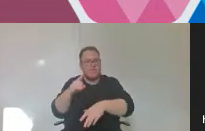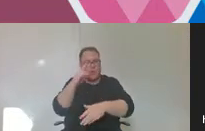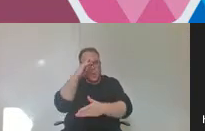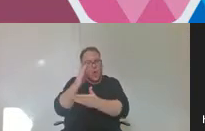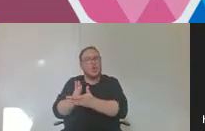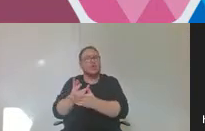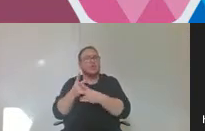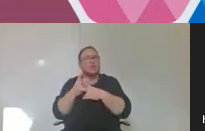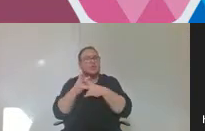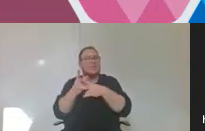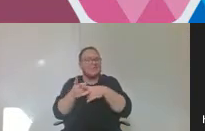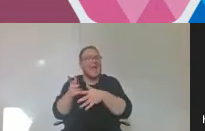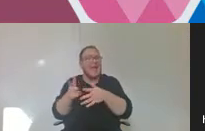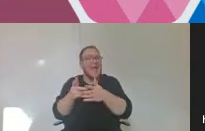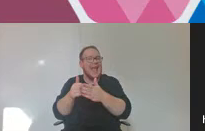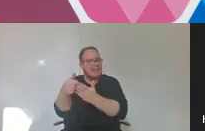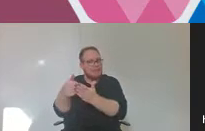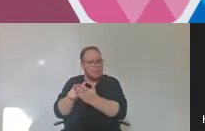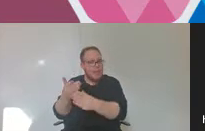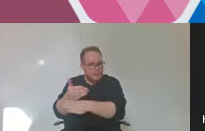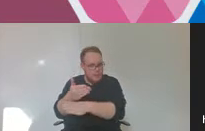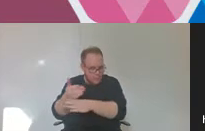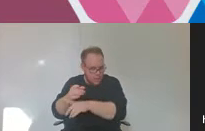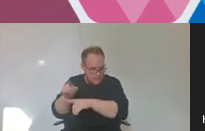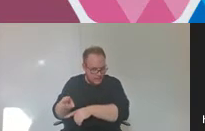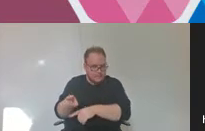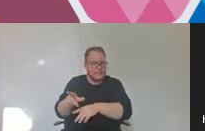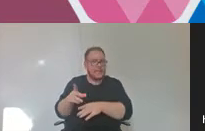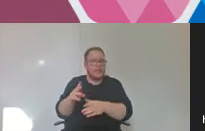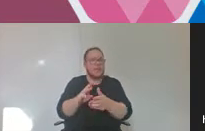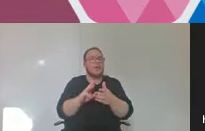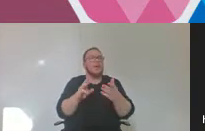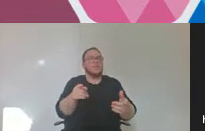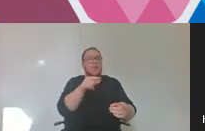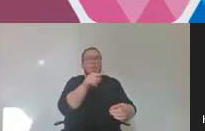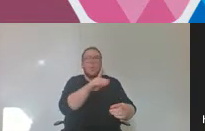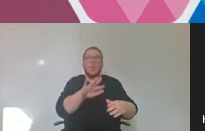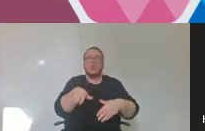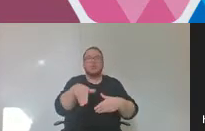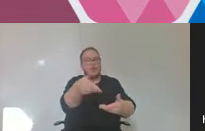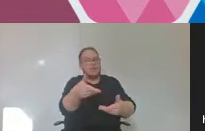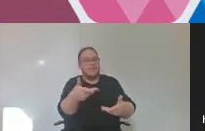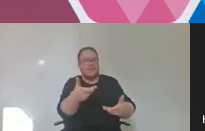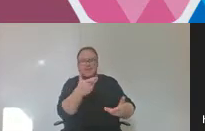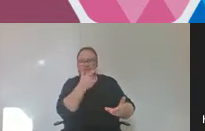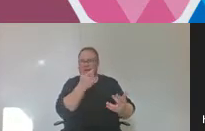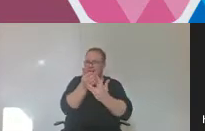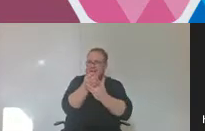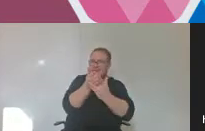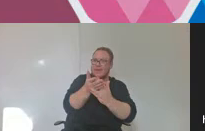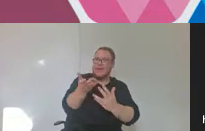programmes of work. And this is a service that can be accessed by GPs, social